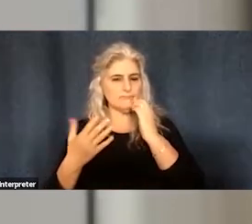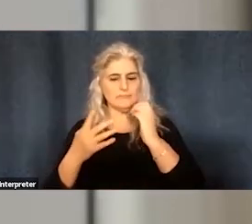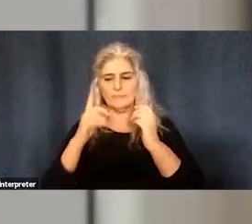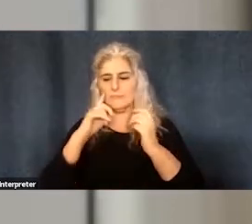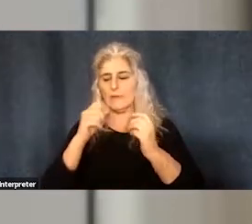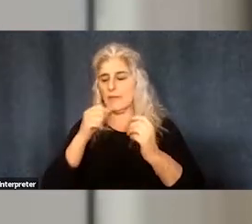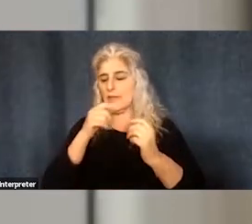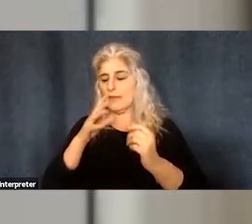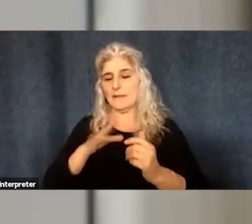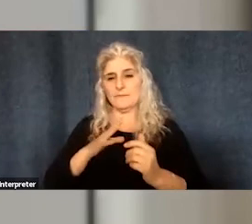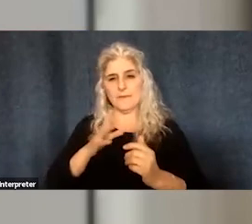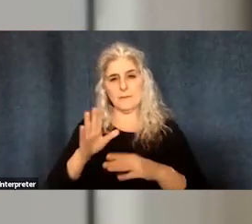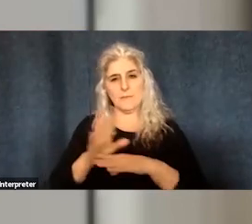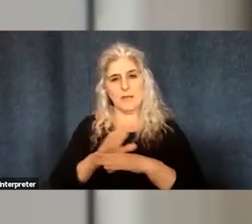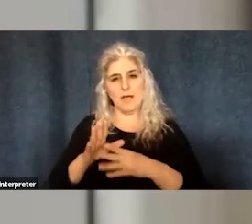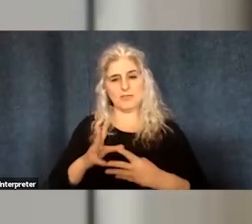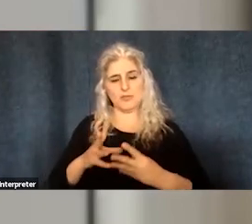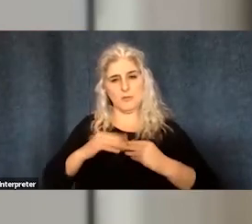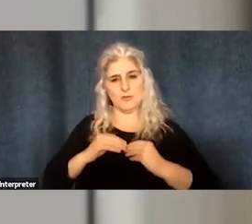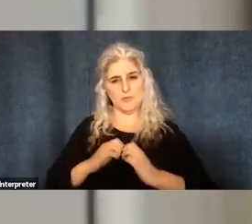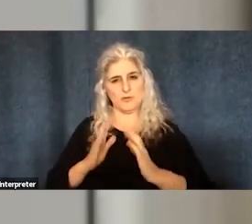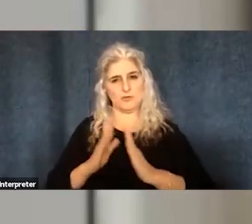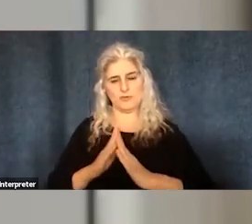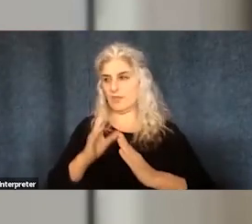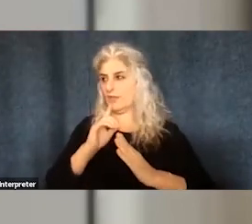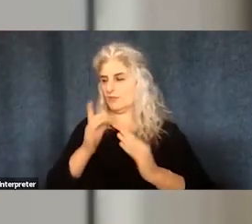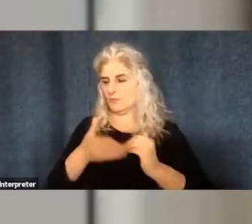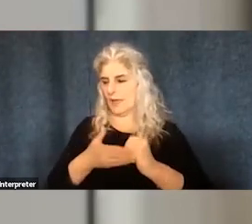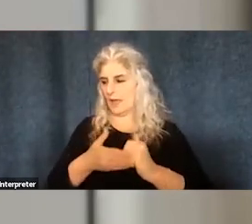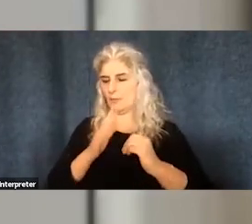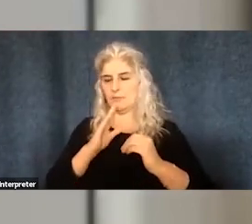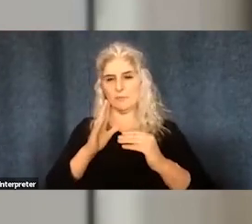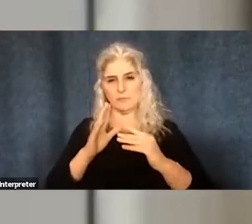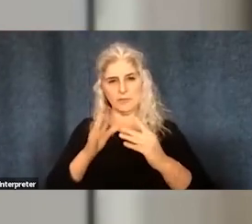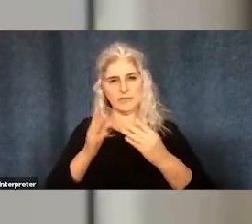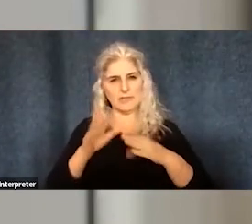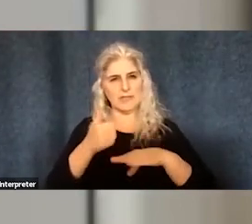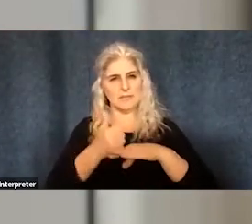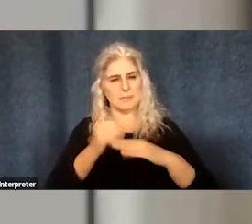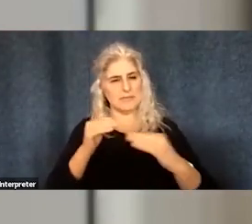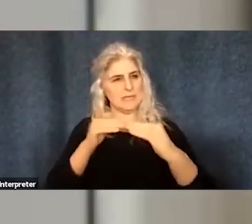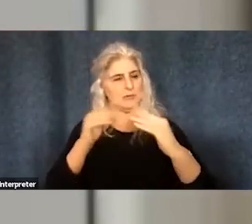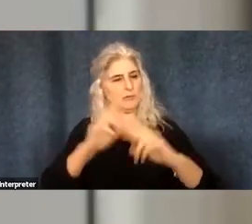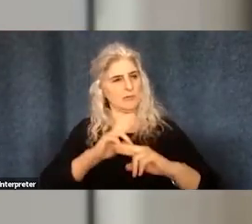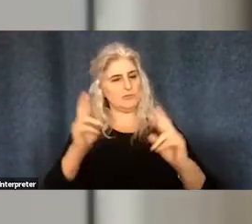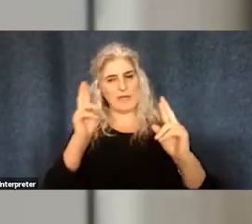entrepreneurs, to kind of help level the playing field and expand women's access to capital?